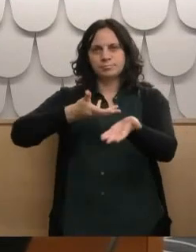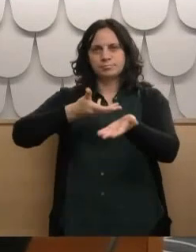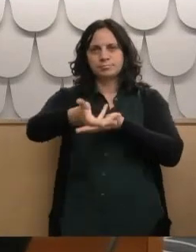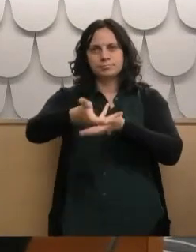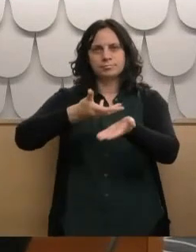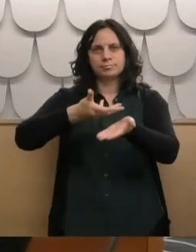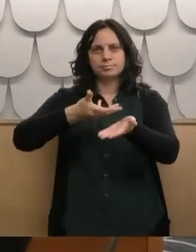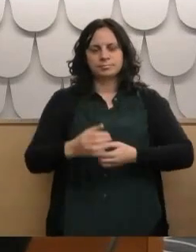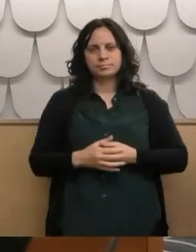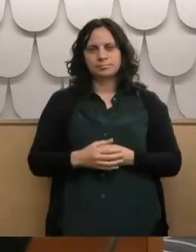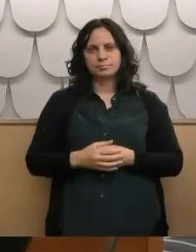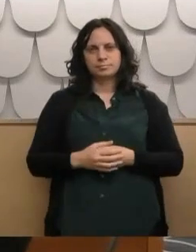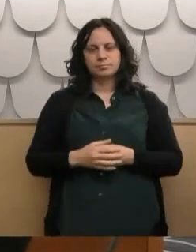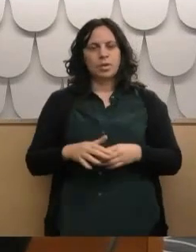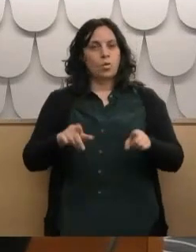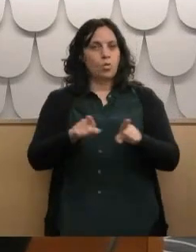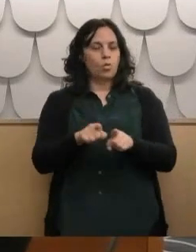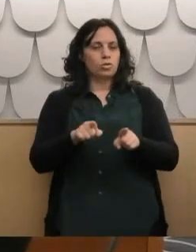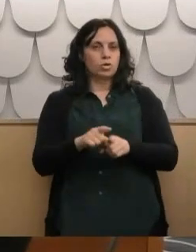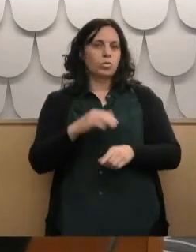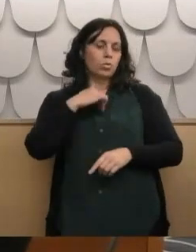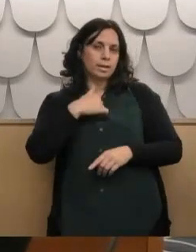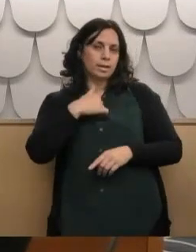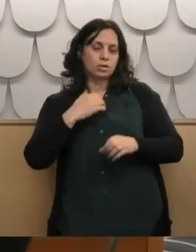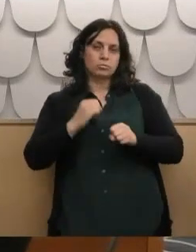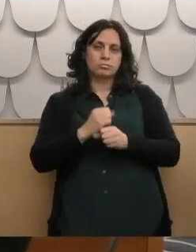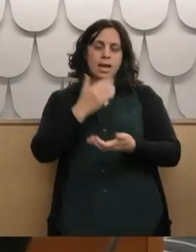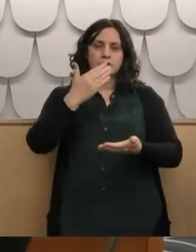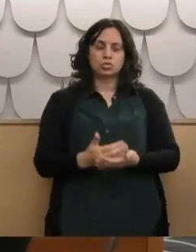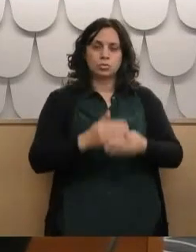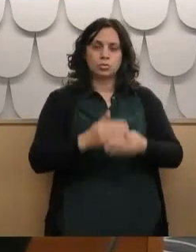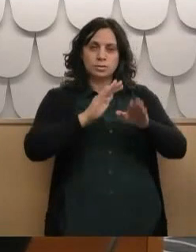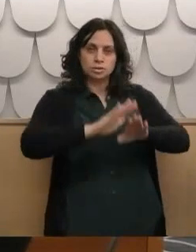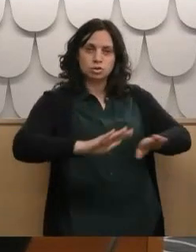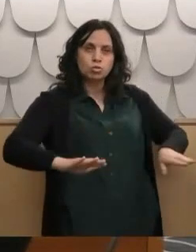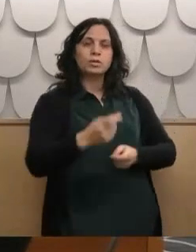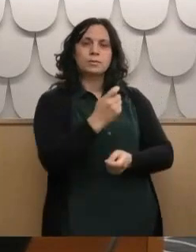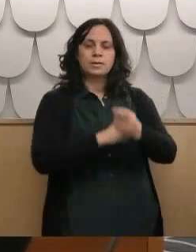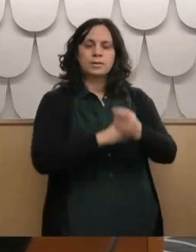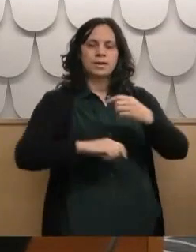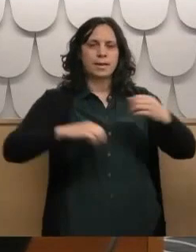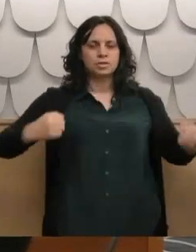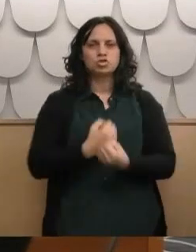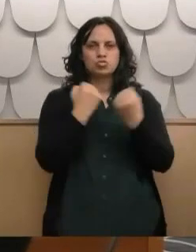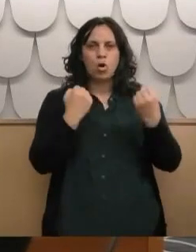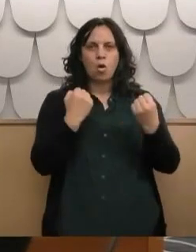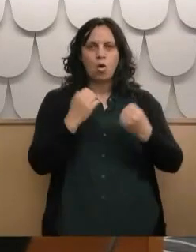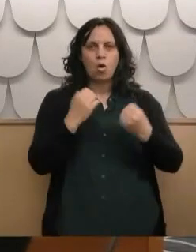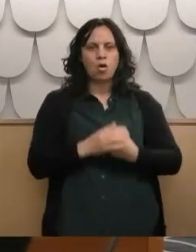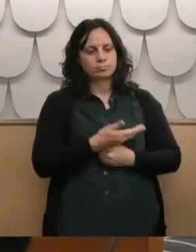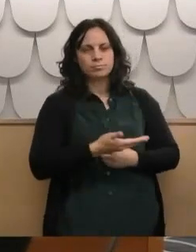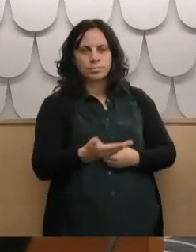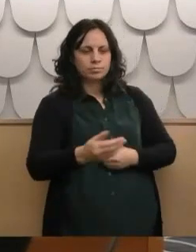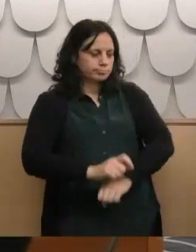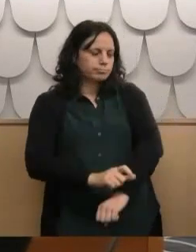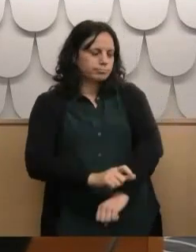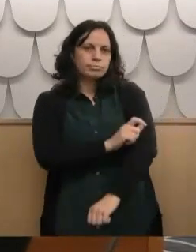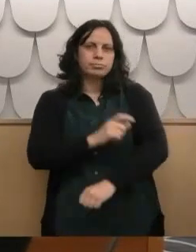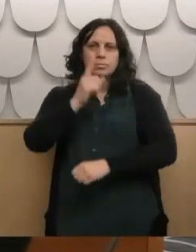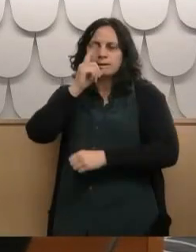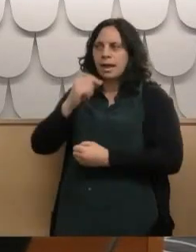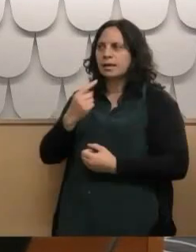We need to strengthen and embolden our tamariki, so they can speak up